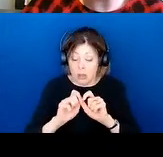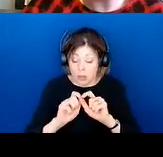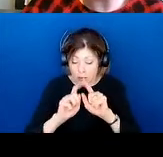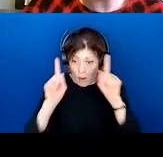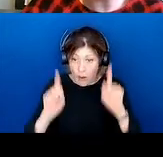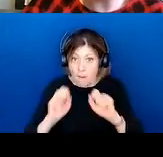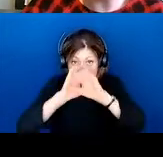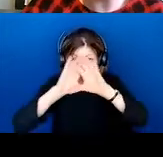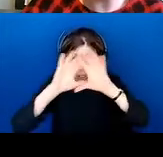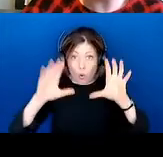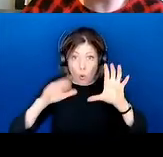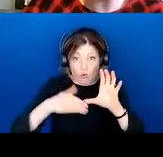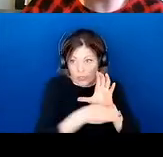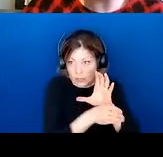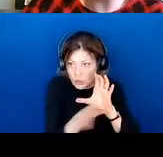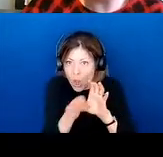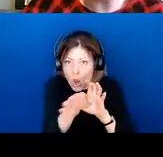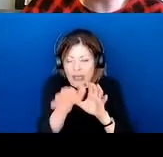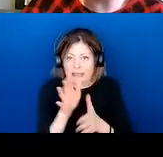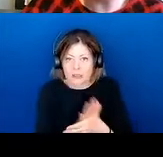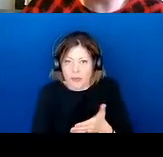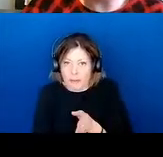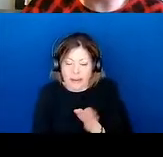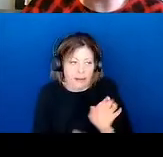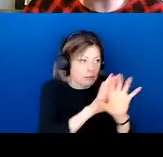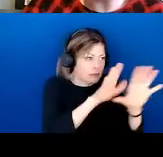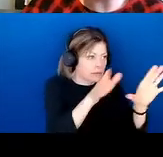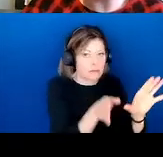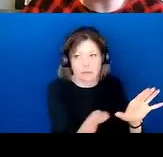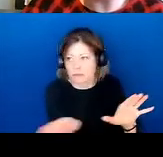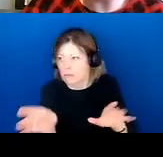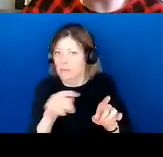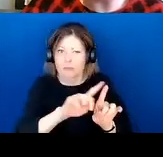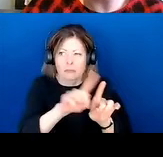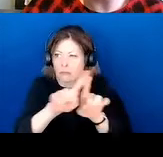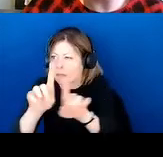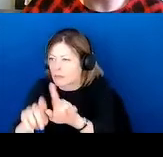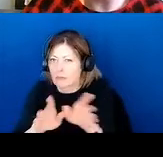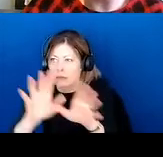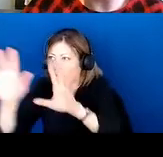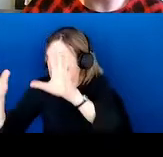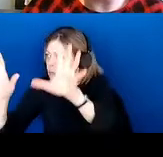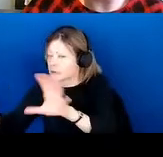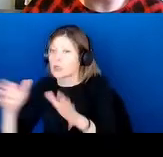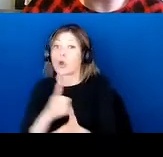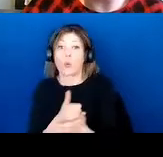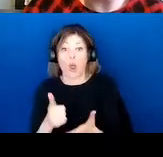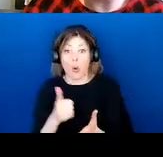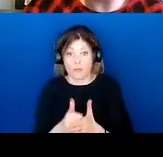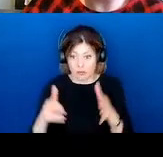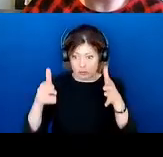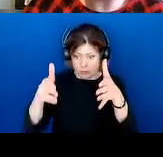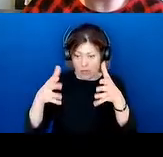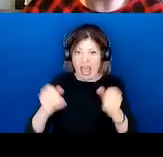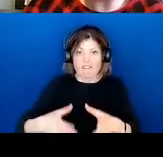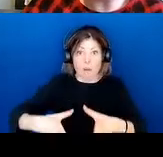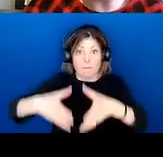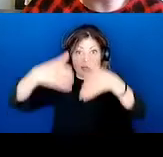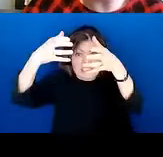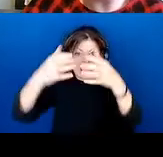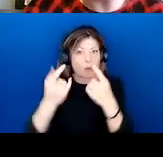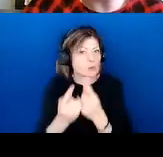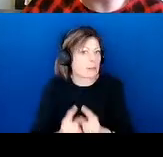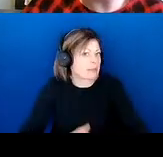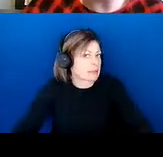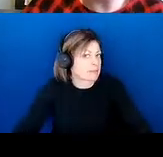an ever-changing series of scenes and views, often focused on a building or another feature, but